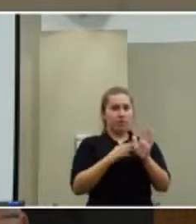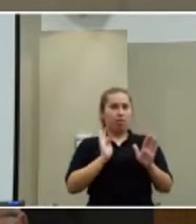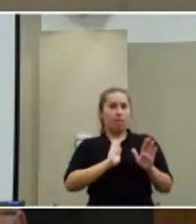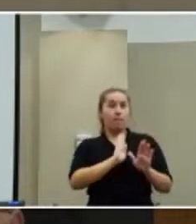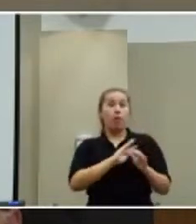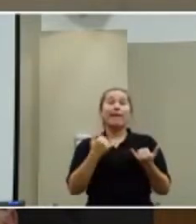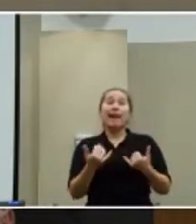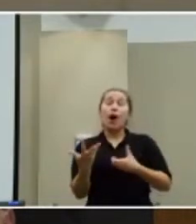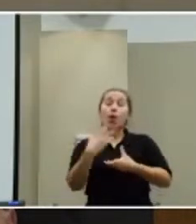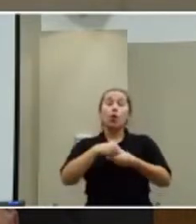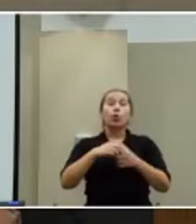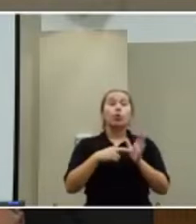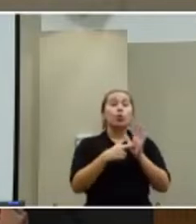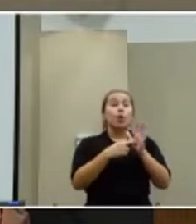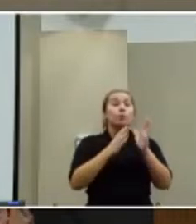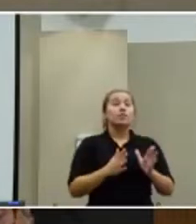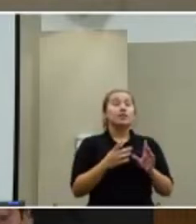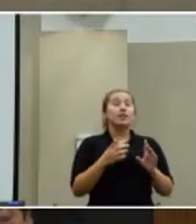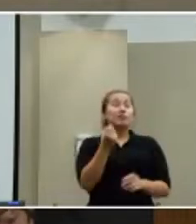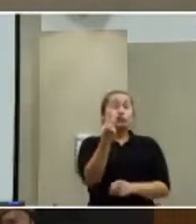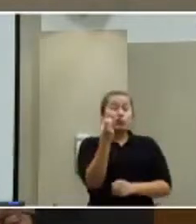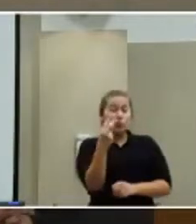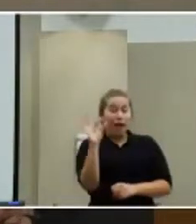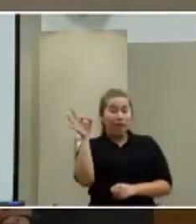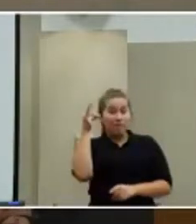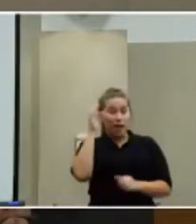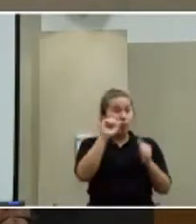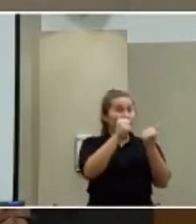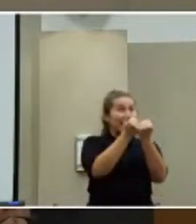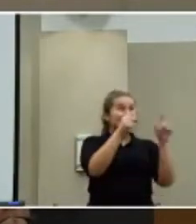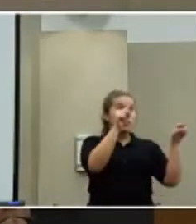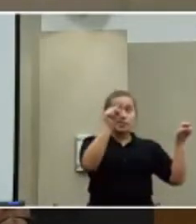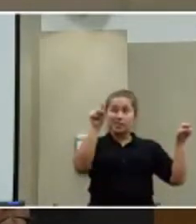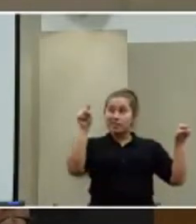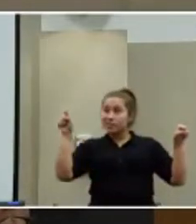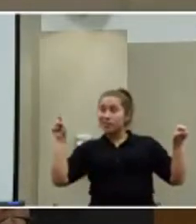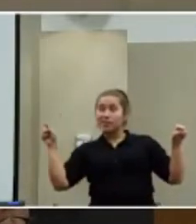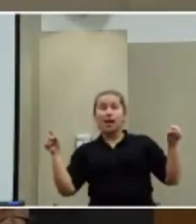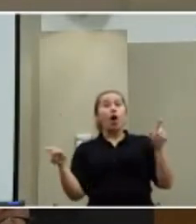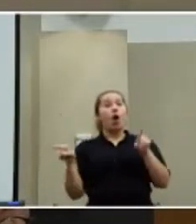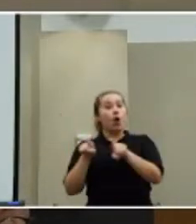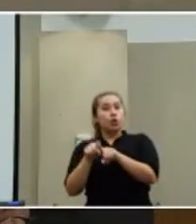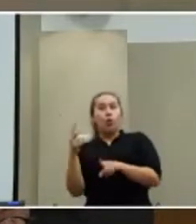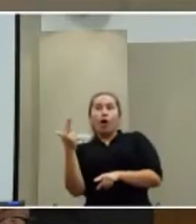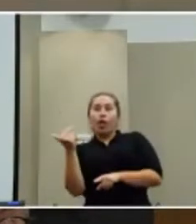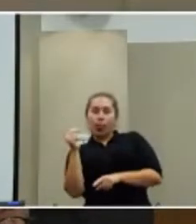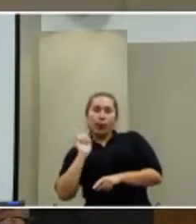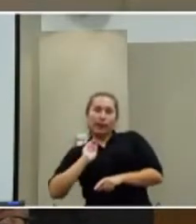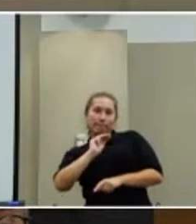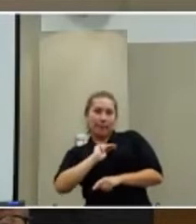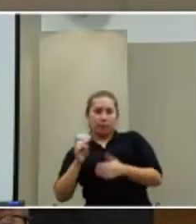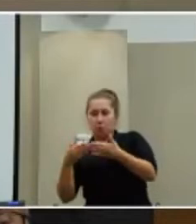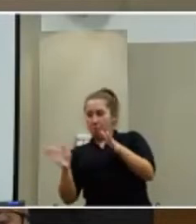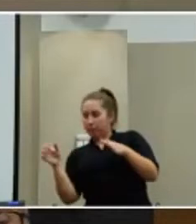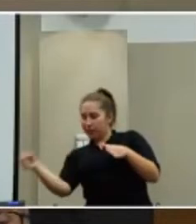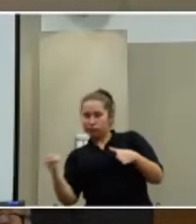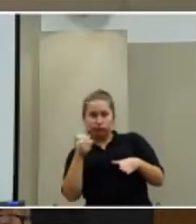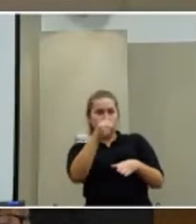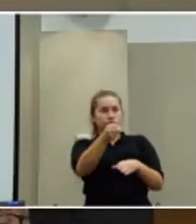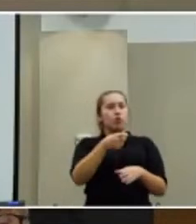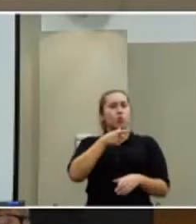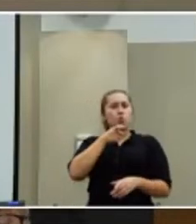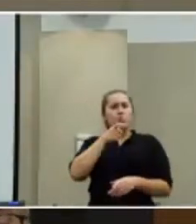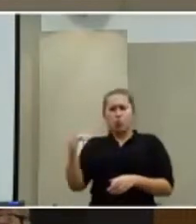includes representatives from 12 federal agencies, as well as 13 members of the public appointed by the President of the